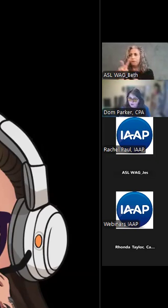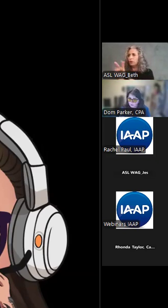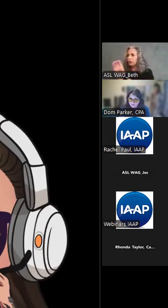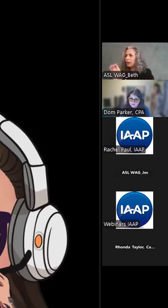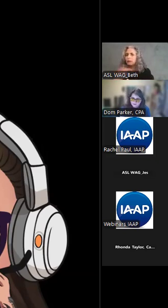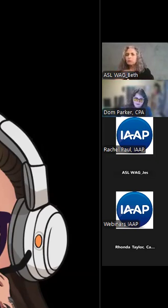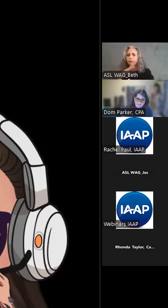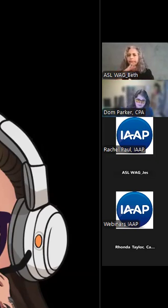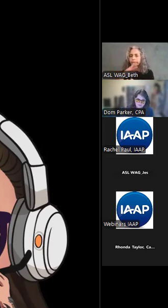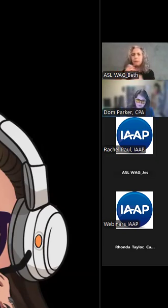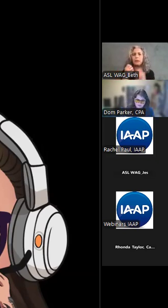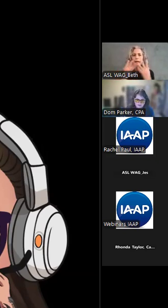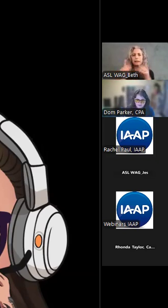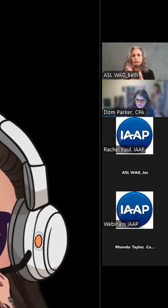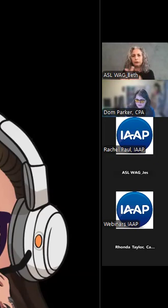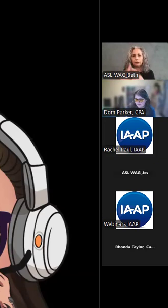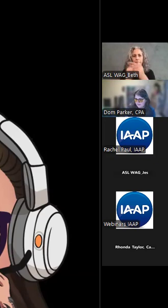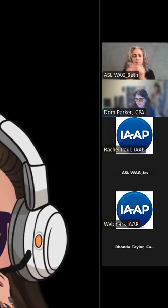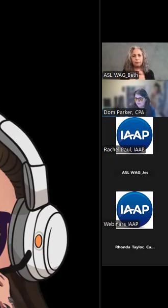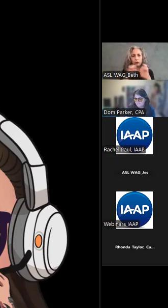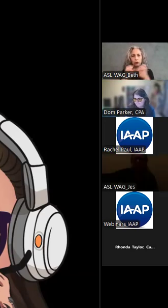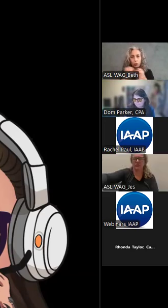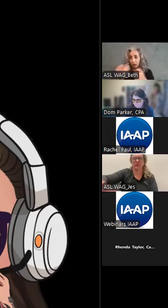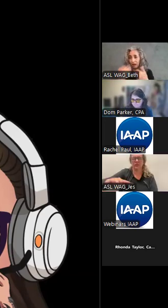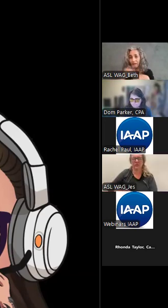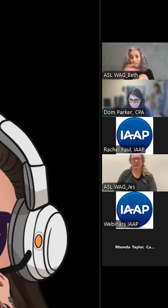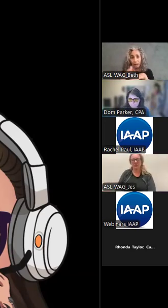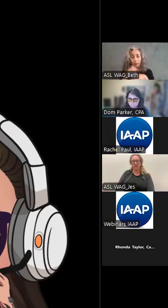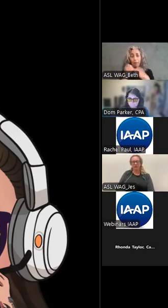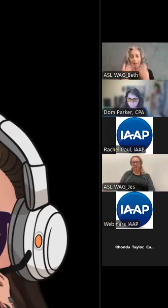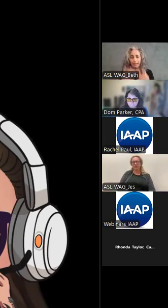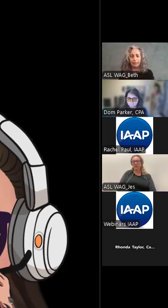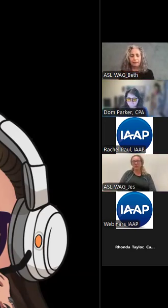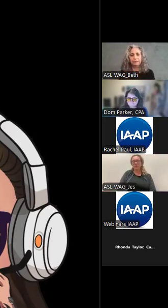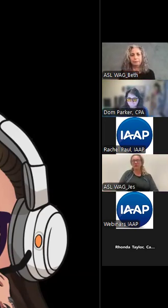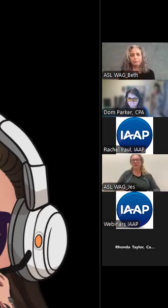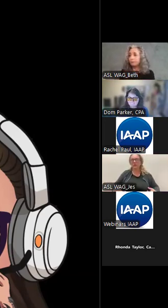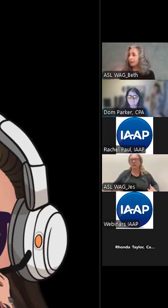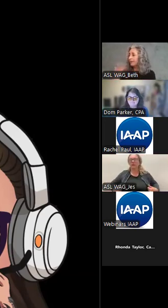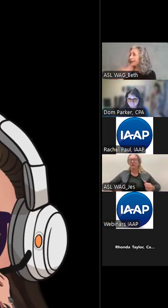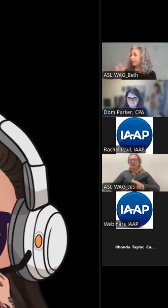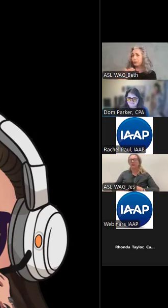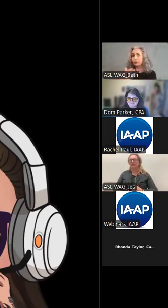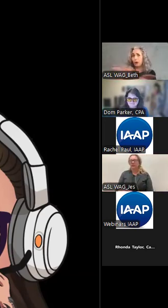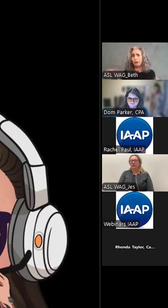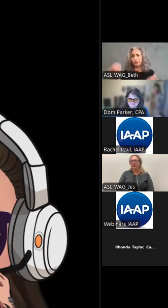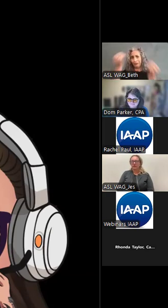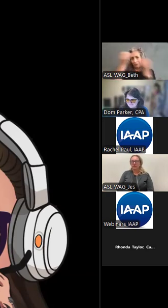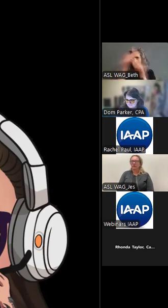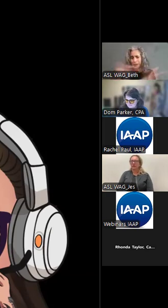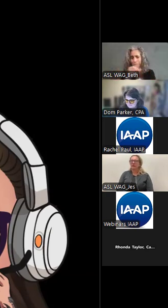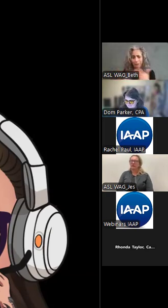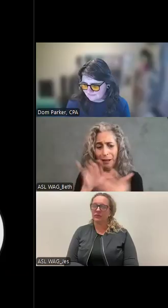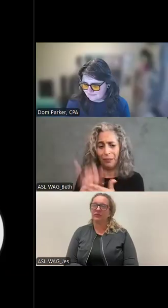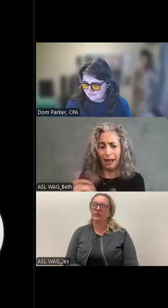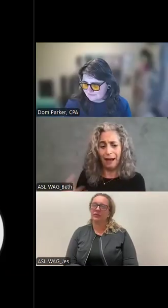a whole bunch of different adaptive controllers out there. Well, thank you. So much knowledge on that. We do have,